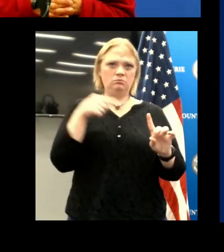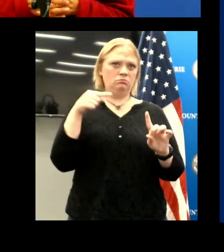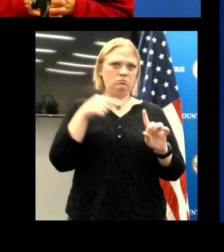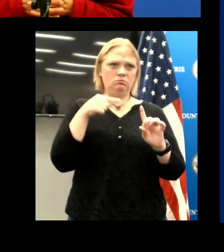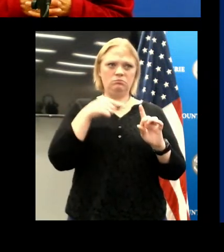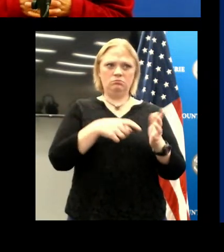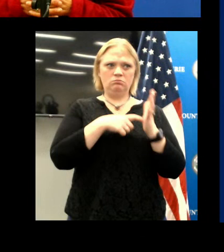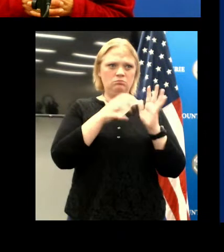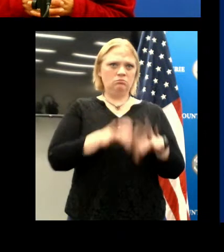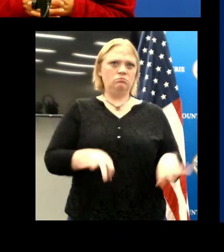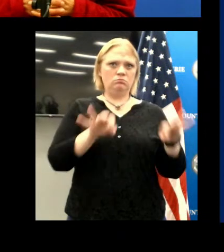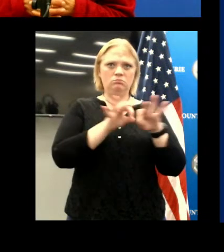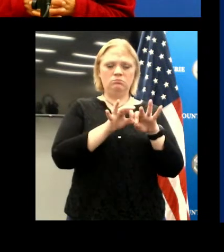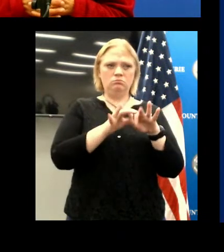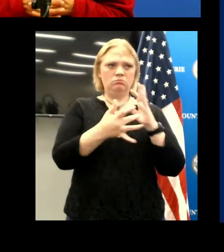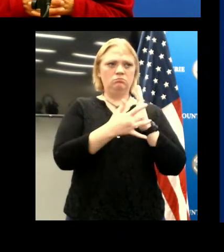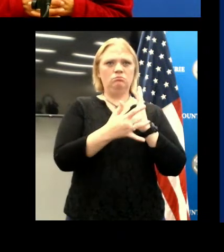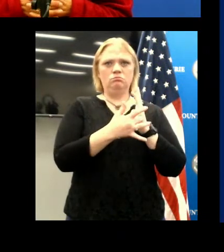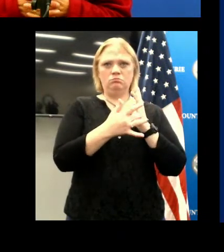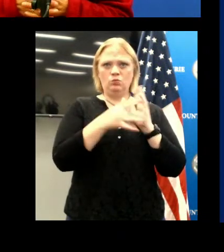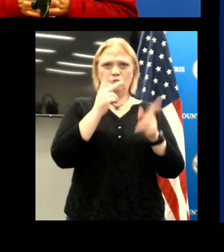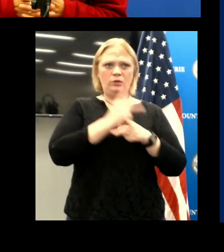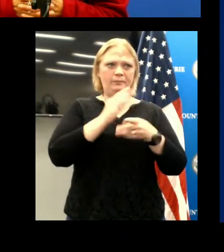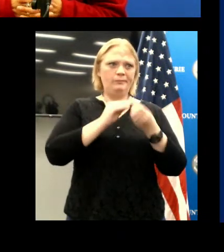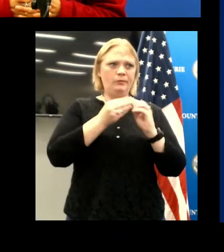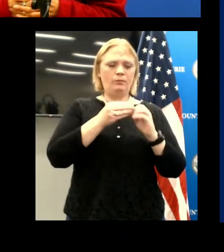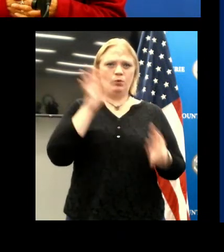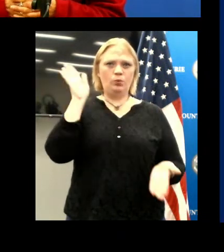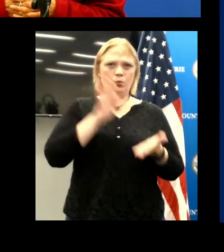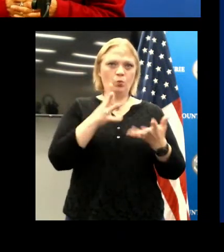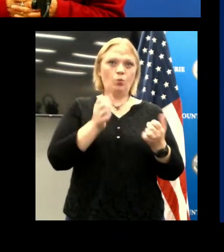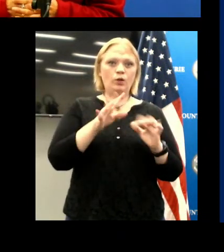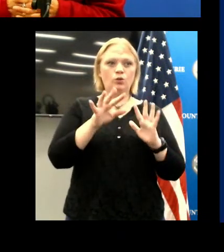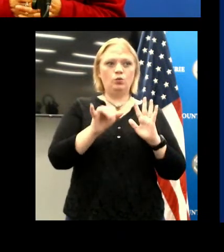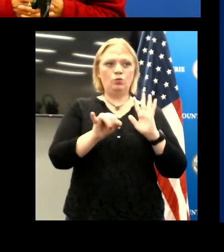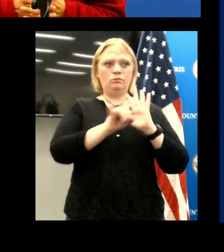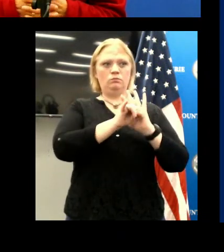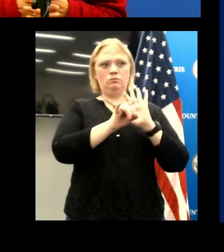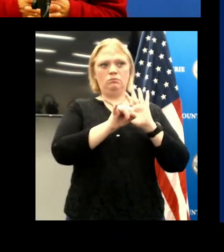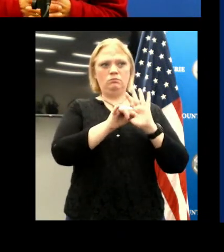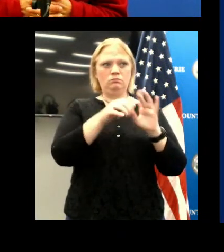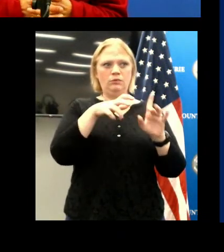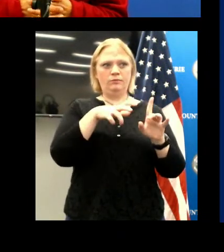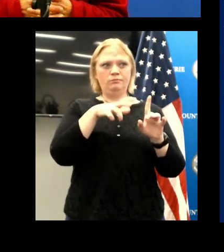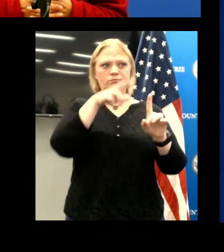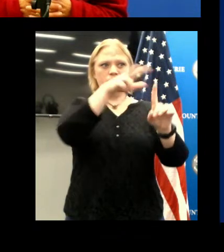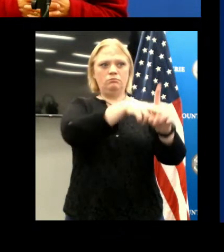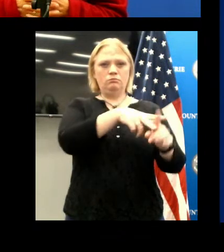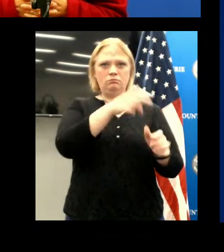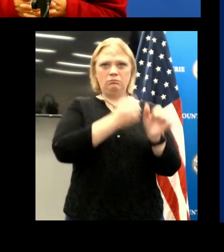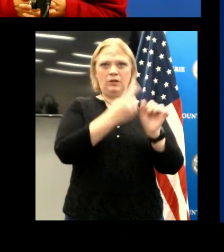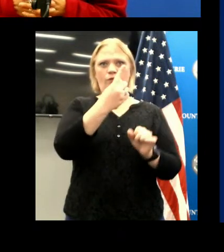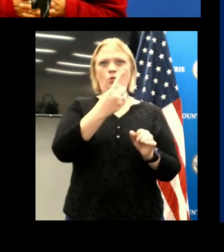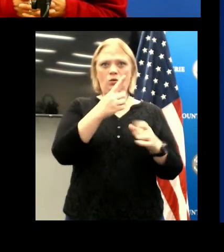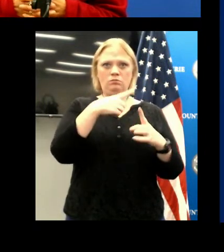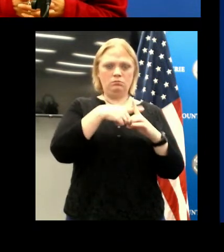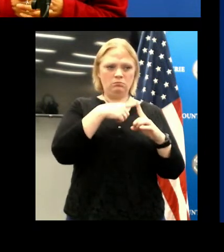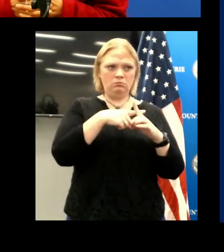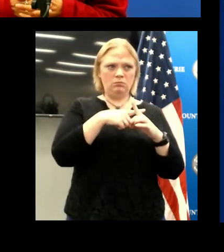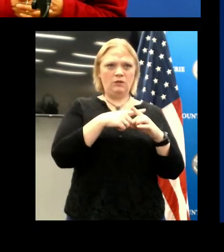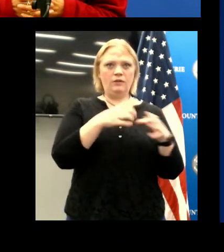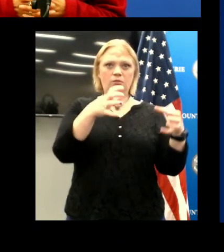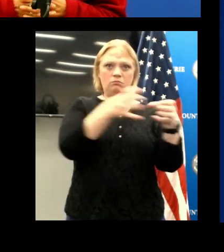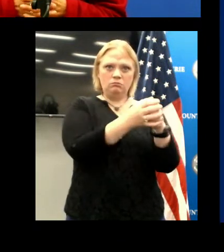our numbers down. That's because we want to identify everybody who is infected and put them in isolation, and identify who all their